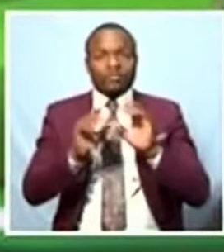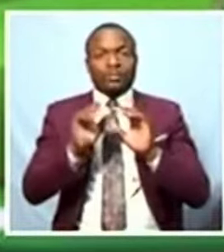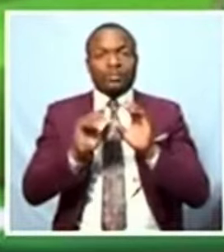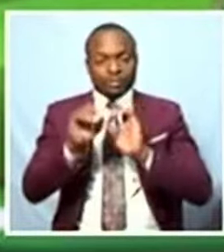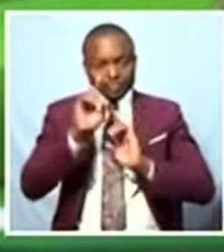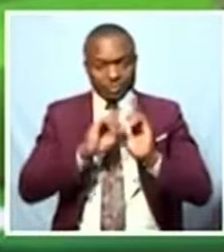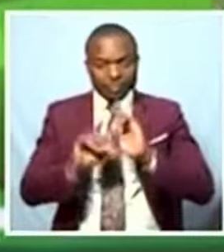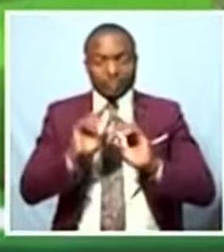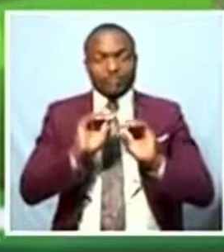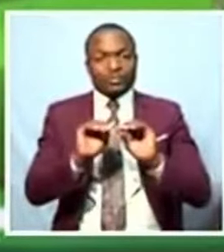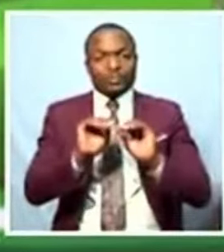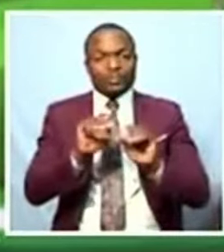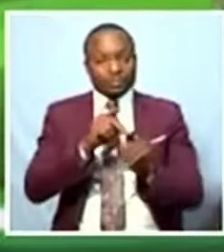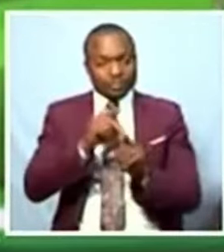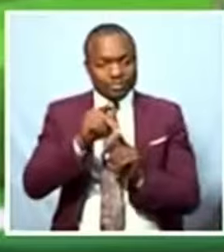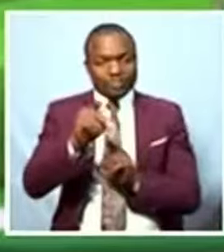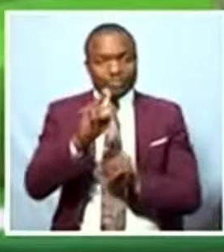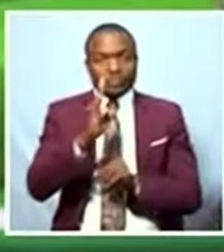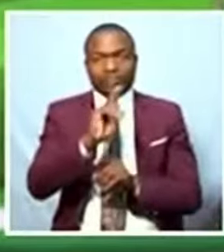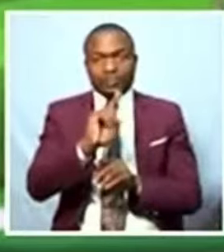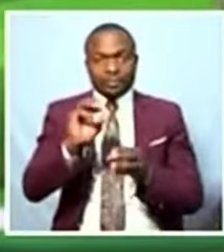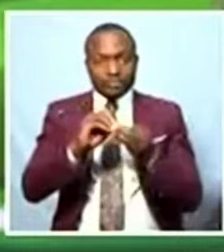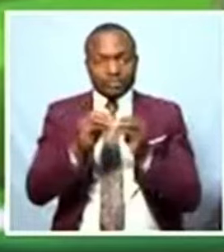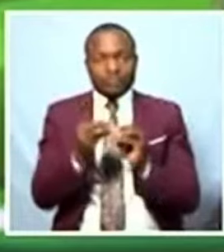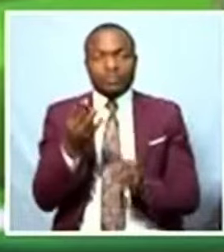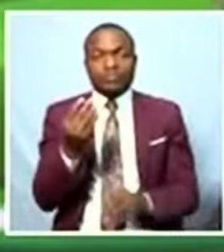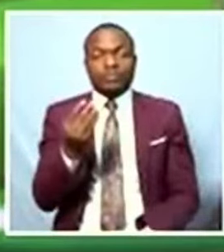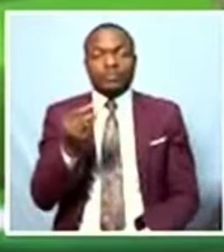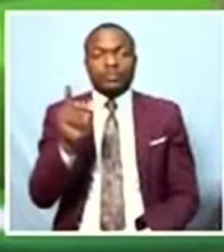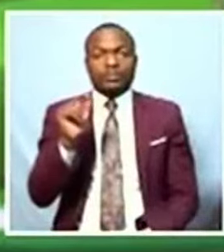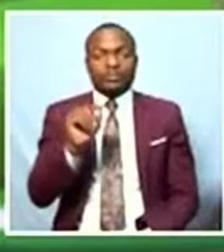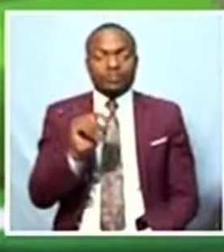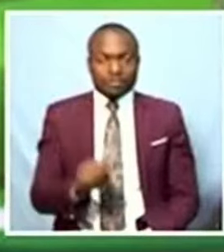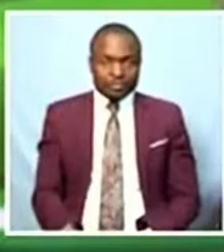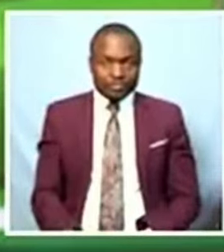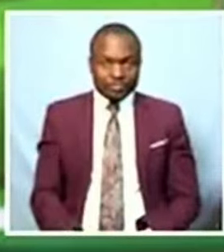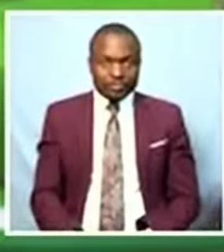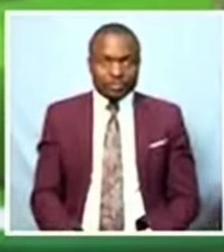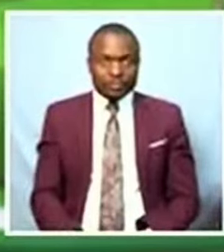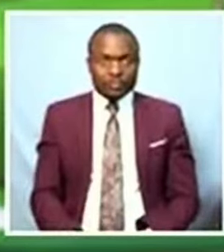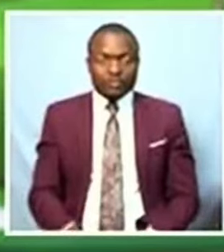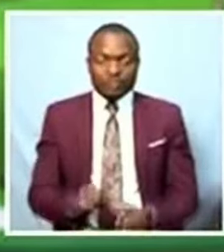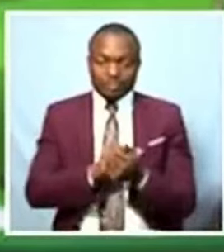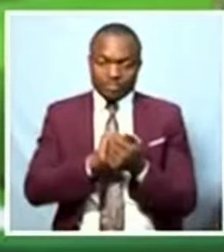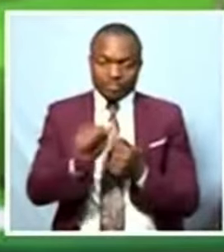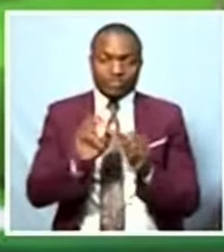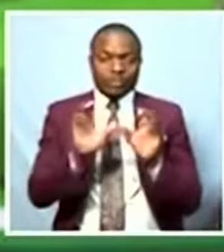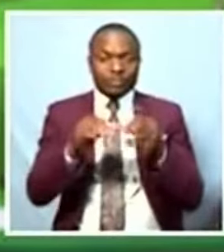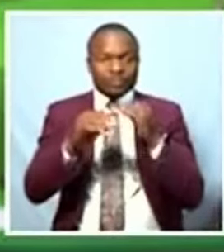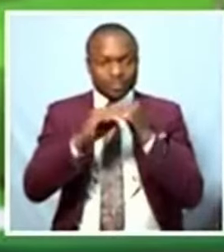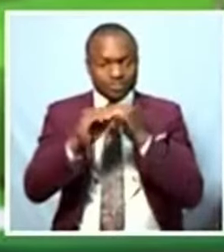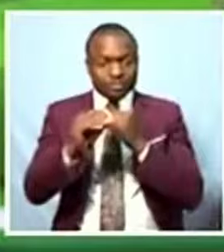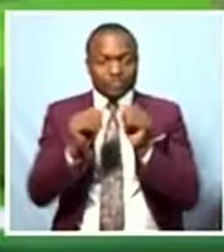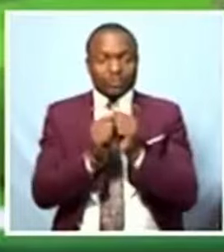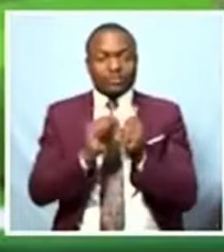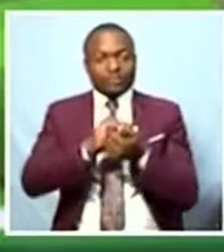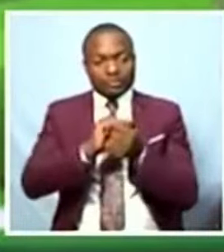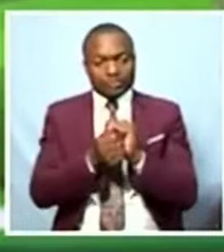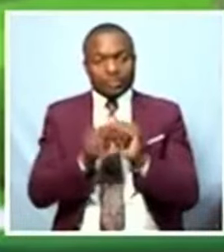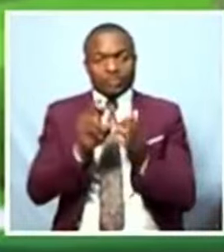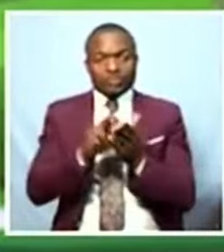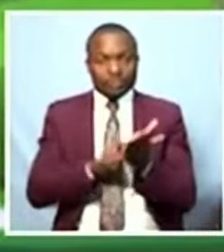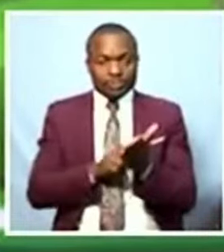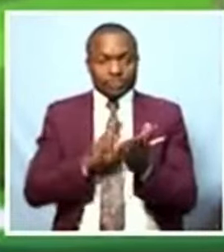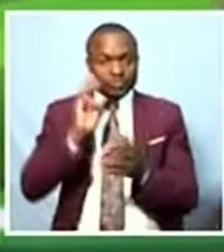Professional Bill, National Assembly Bill number 14 at a committee stage, and it passed the committee stage with amendments. Report to